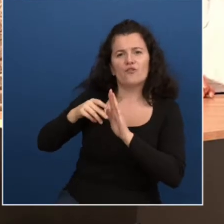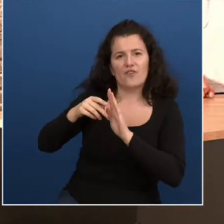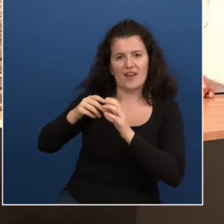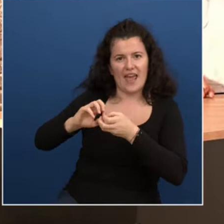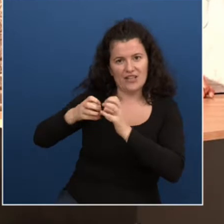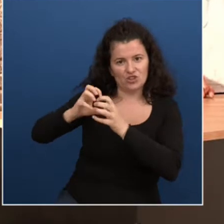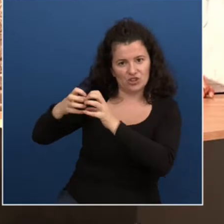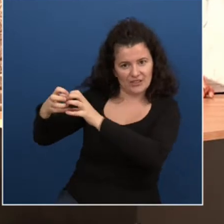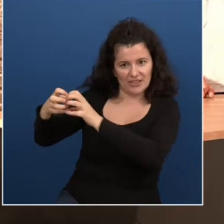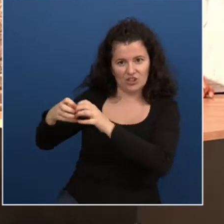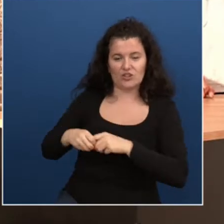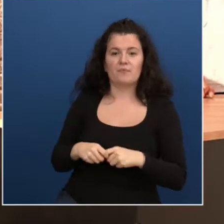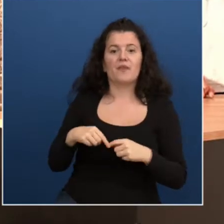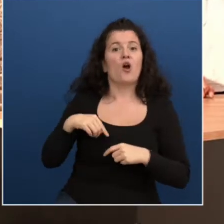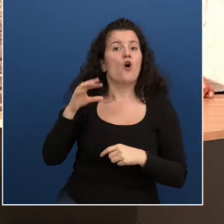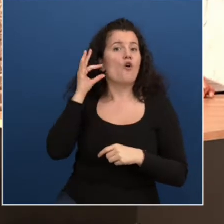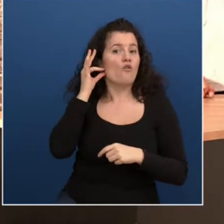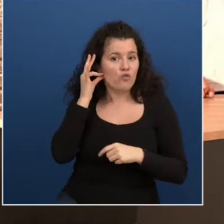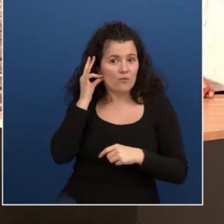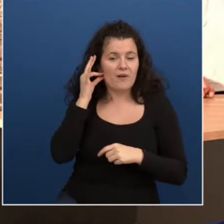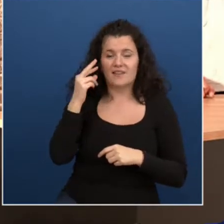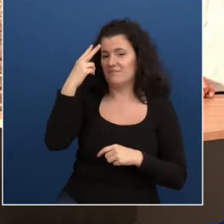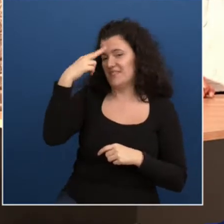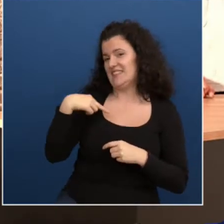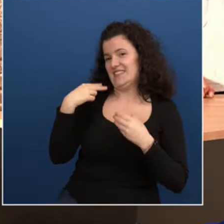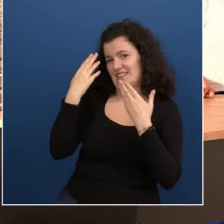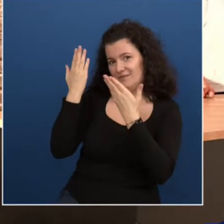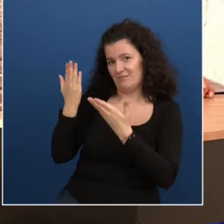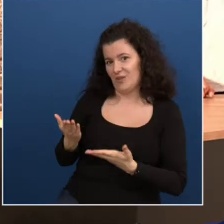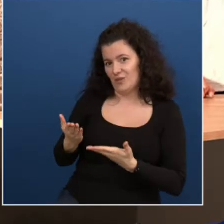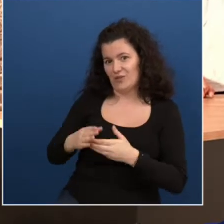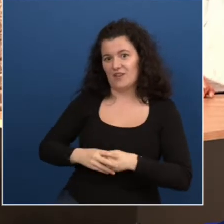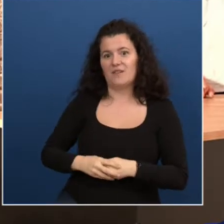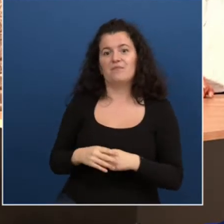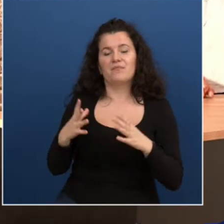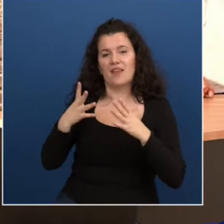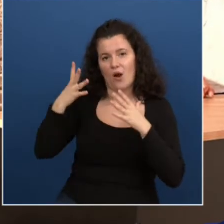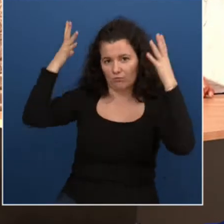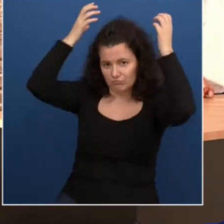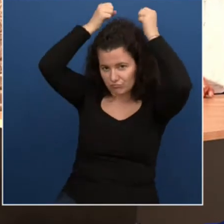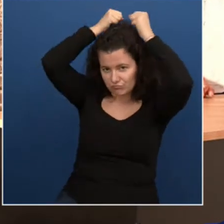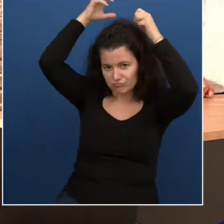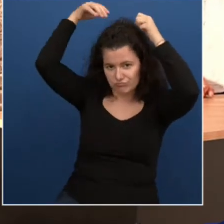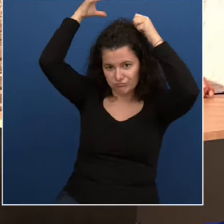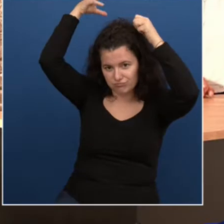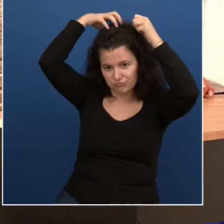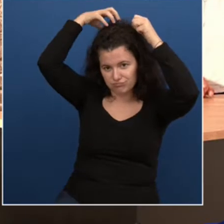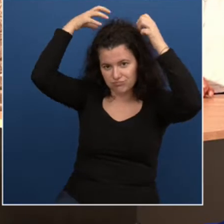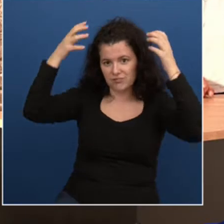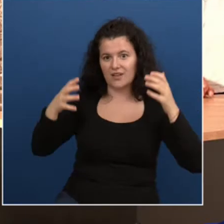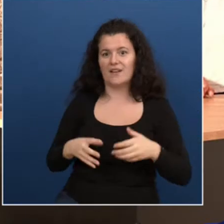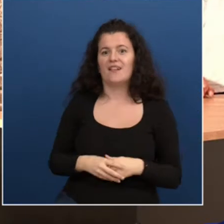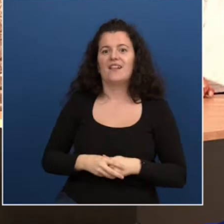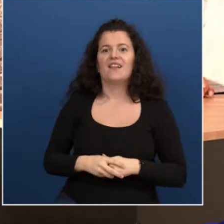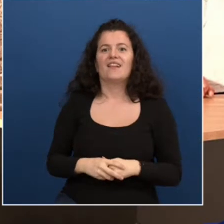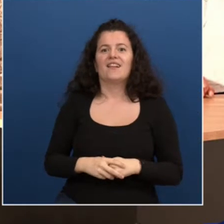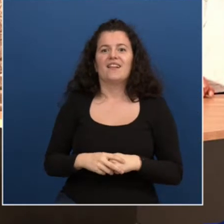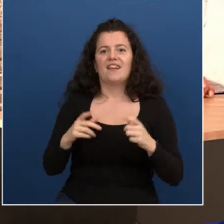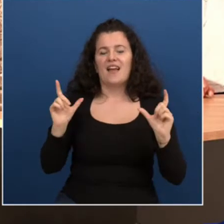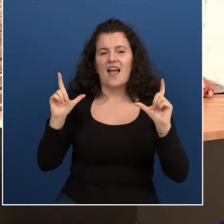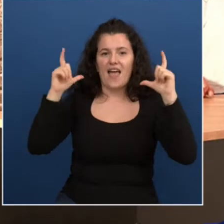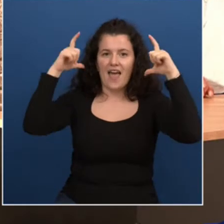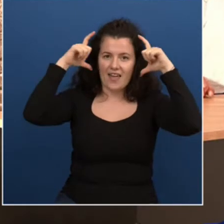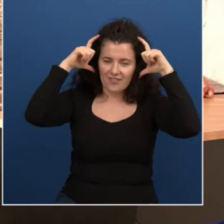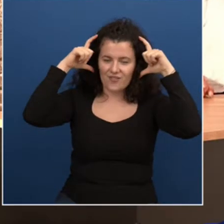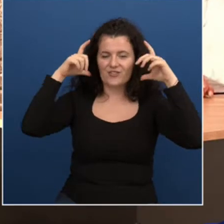Black woman in my early 20s with short black locks that are currently pulled back off my face. A couple are kind of sliding under my gray headphones, but it is what it